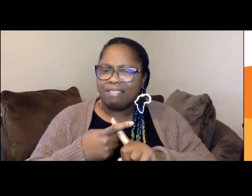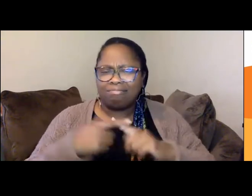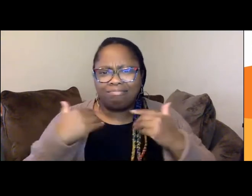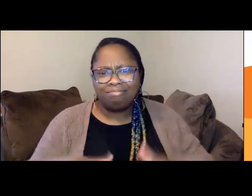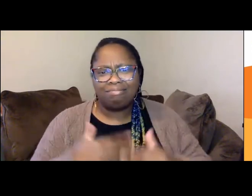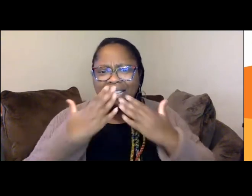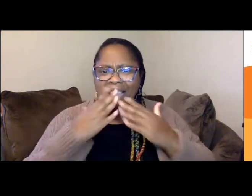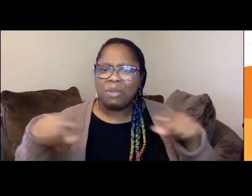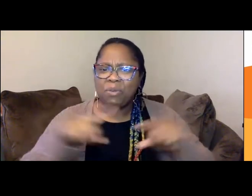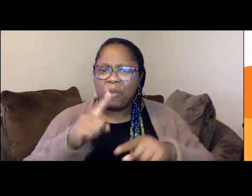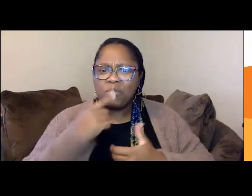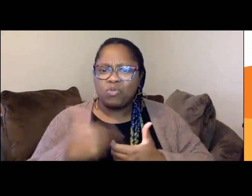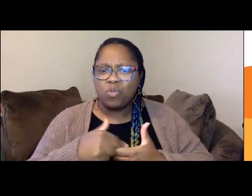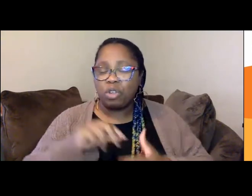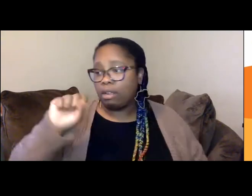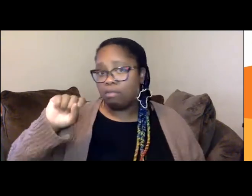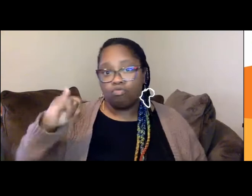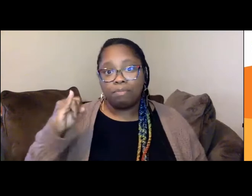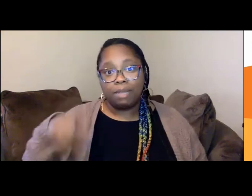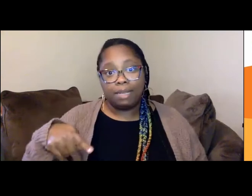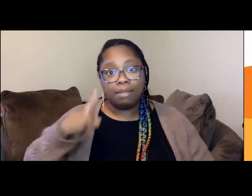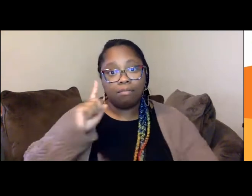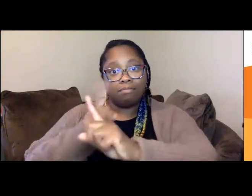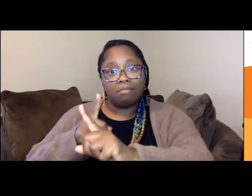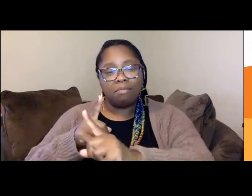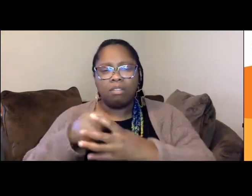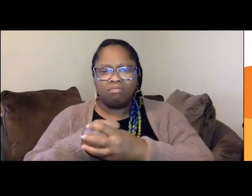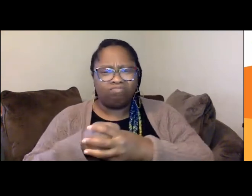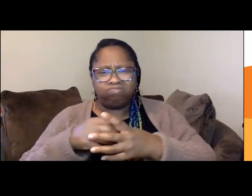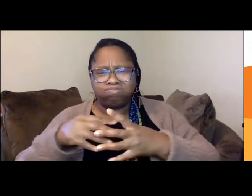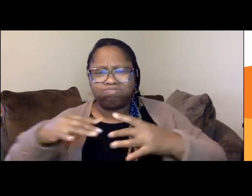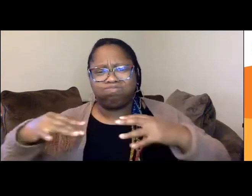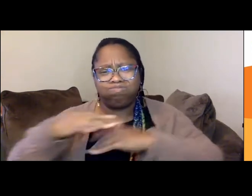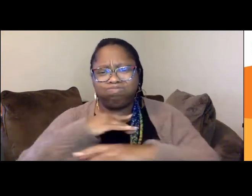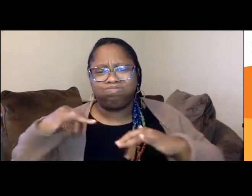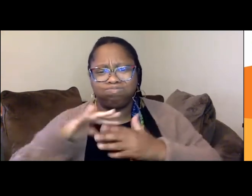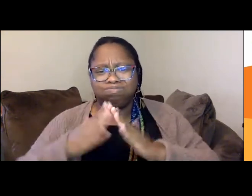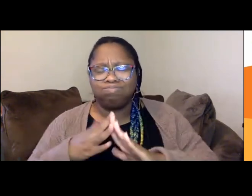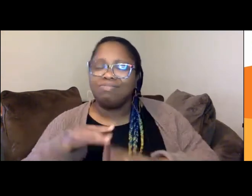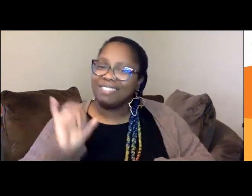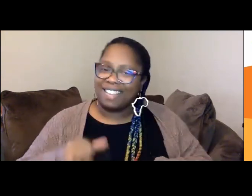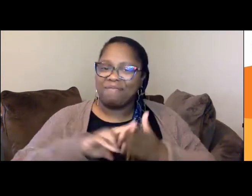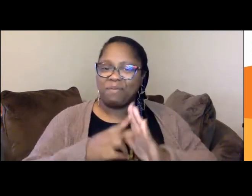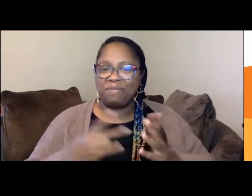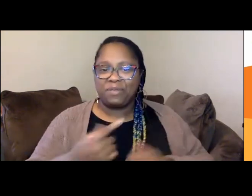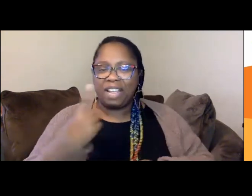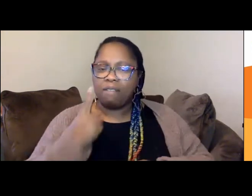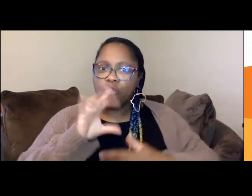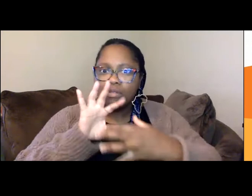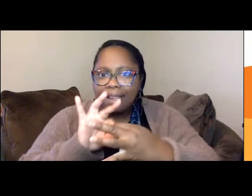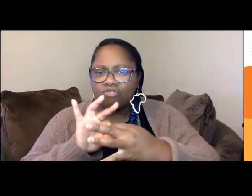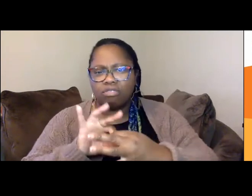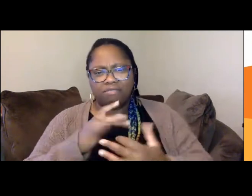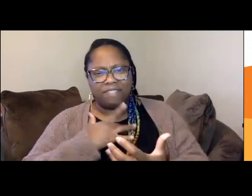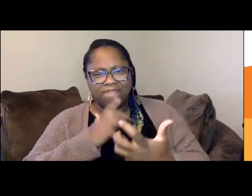for joining us. SJP is all about building a big, vibrant community, and that's why we're all here, for connection, for